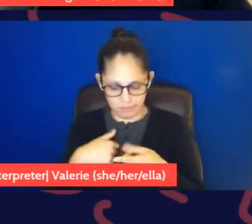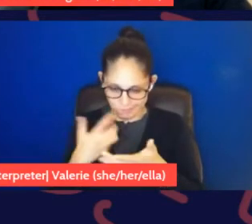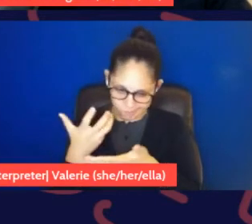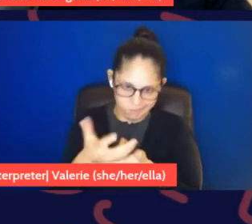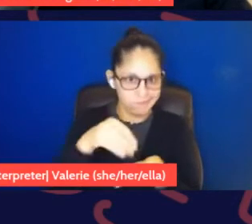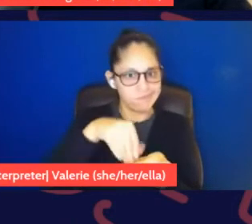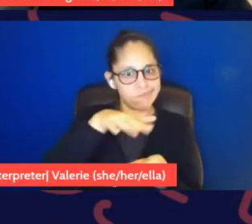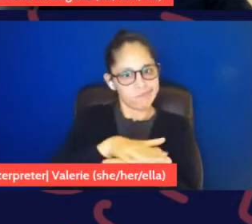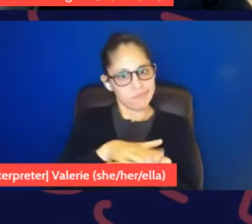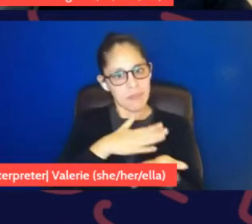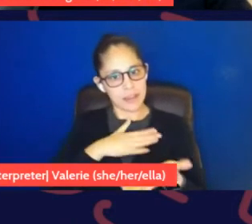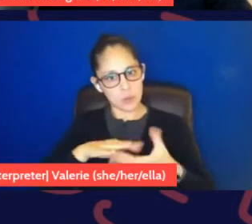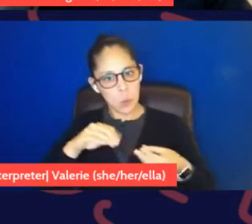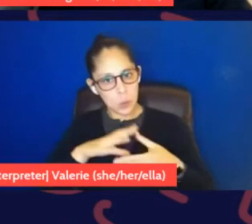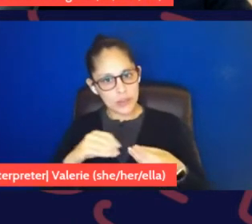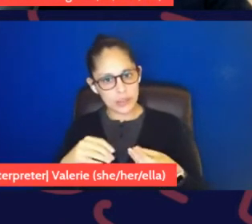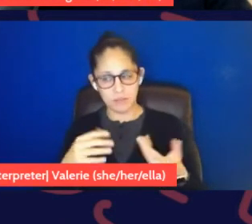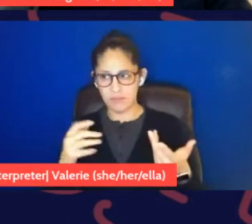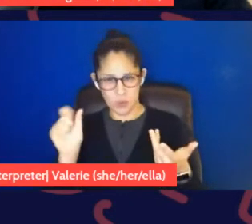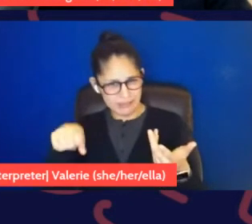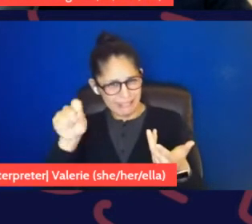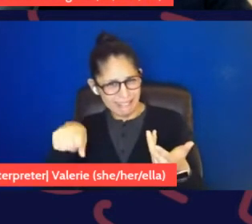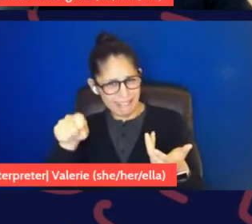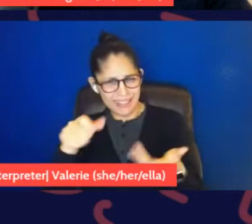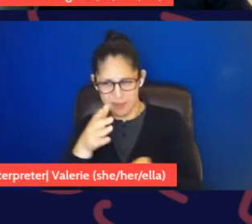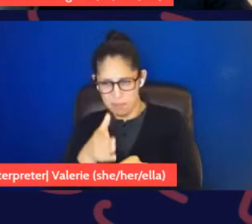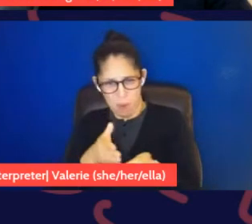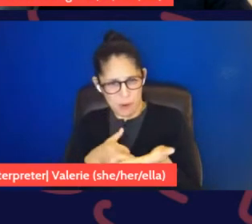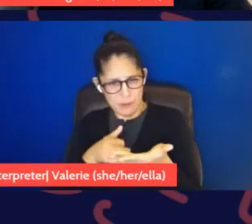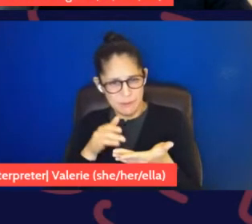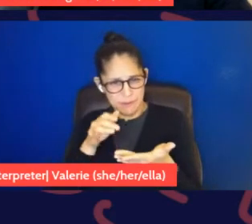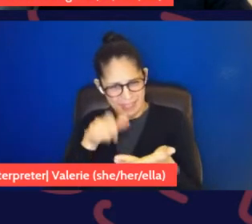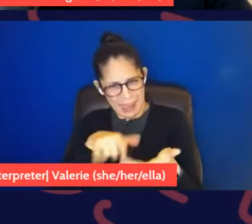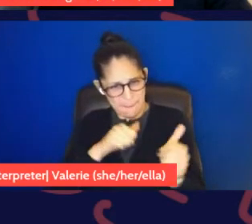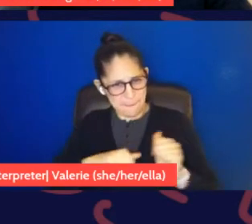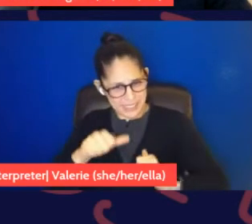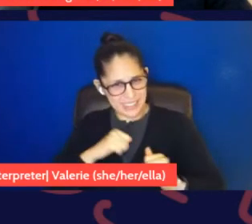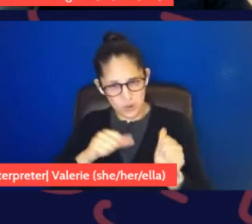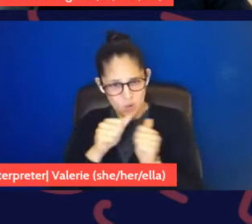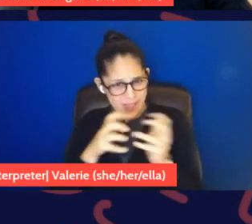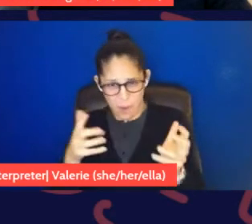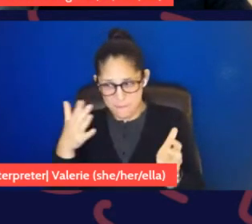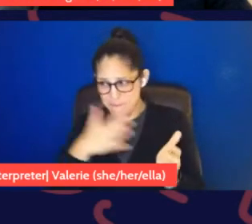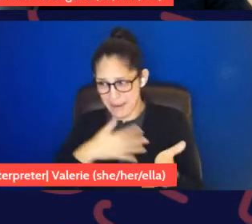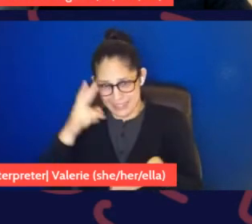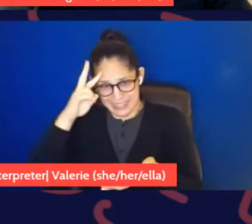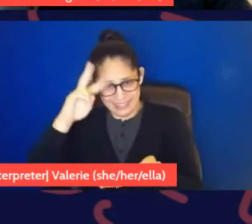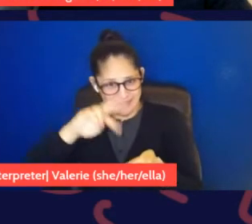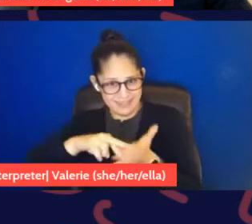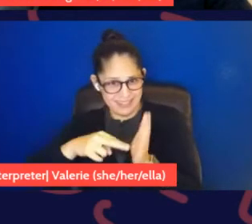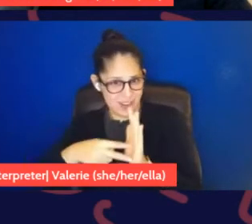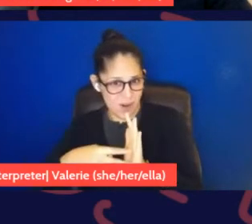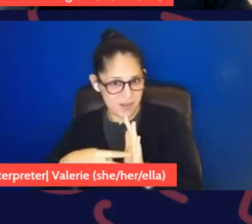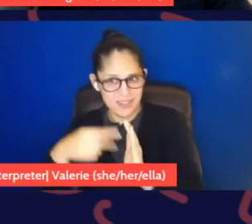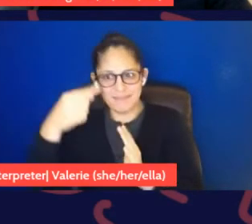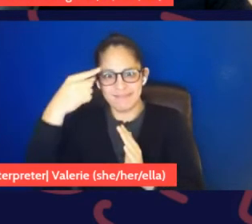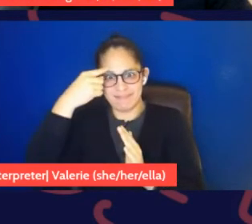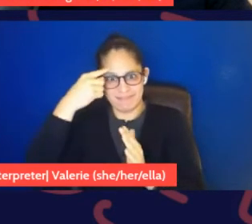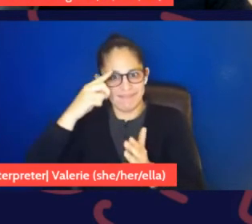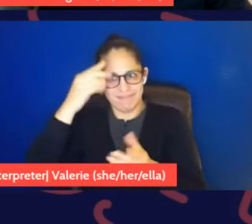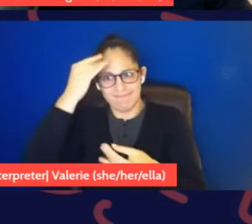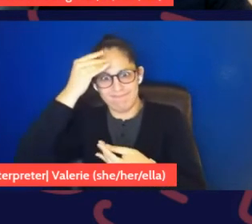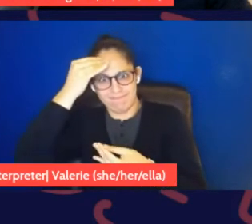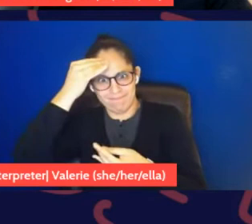And yes, it's in a way it is. It's part of the piece too, without, I mean, consciously thinking that, how can I